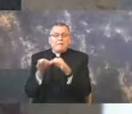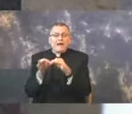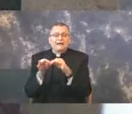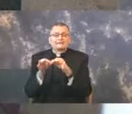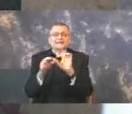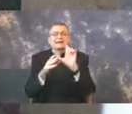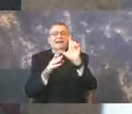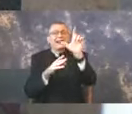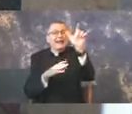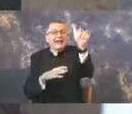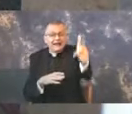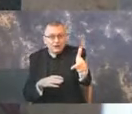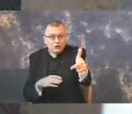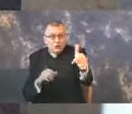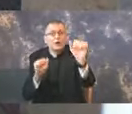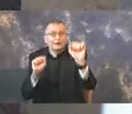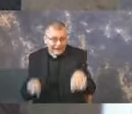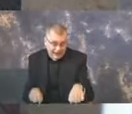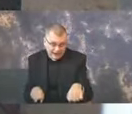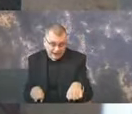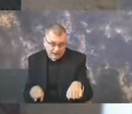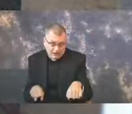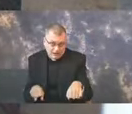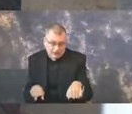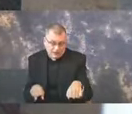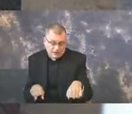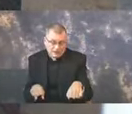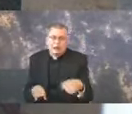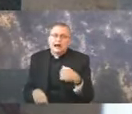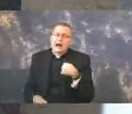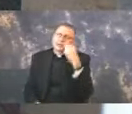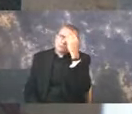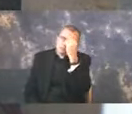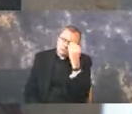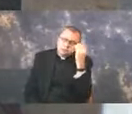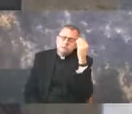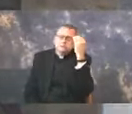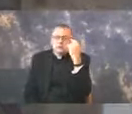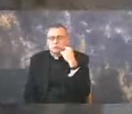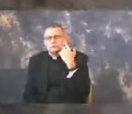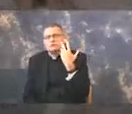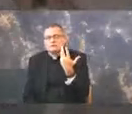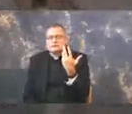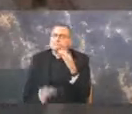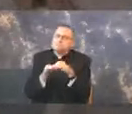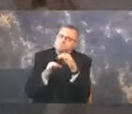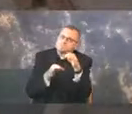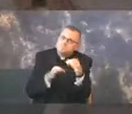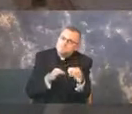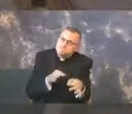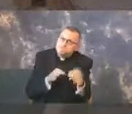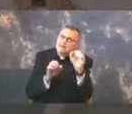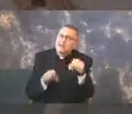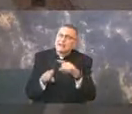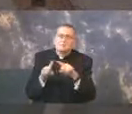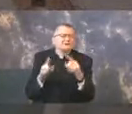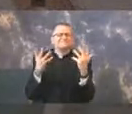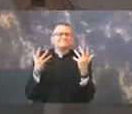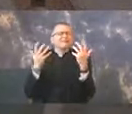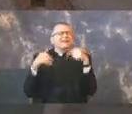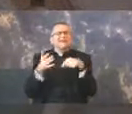physically together. I considered that option, but I've chosen to celebrate this Mass during this Holy